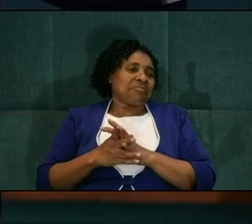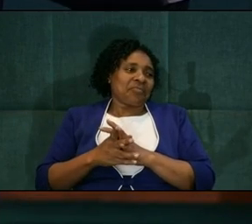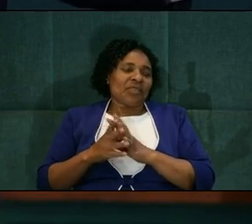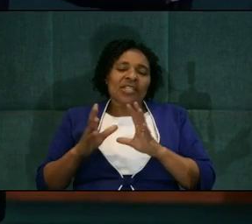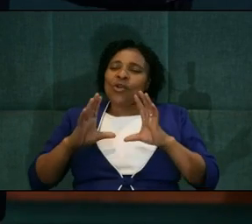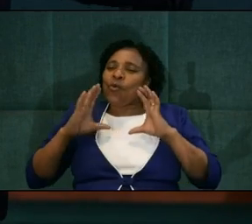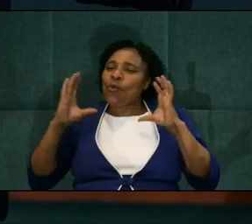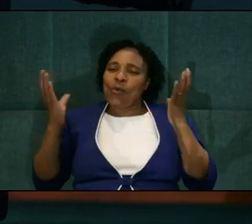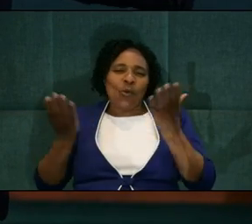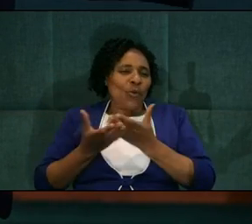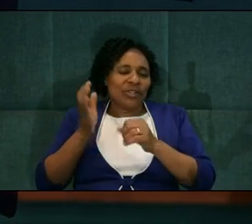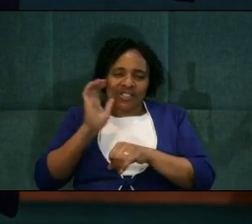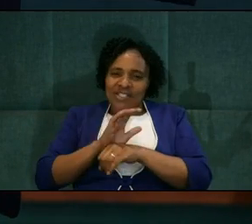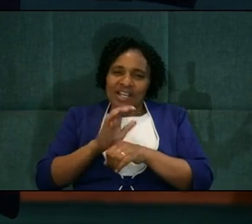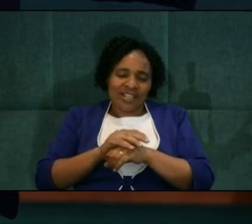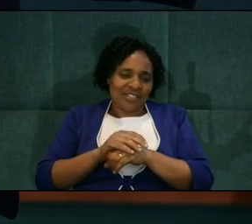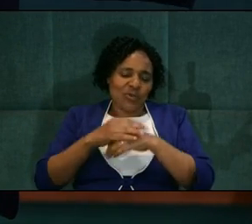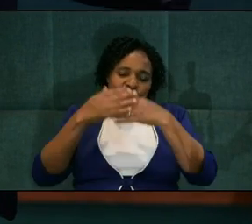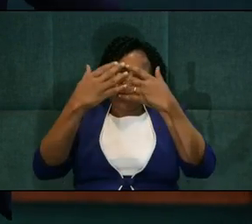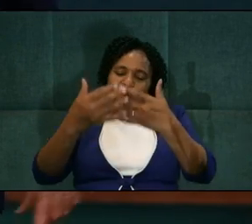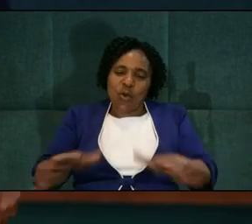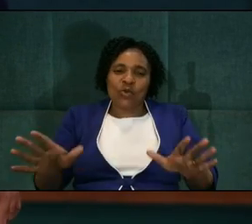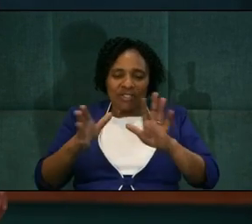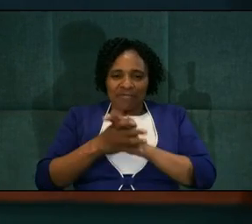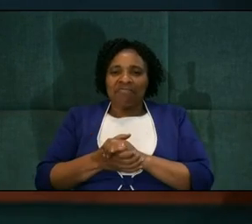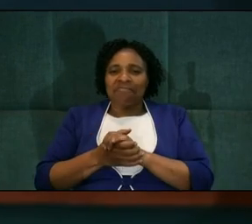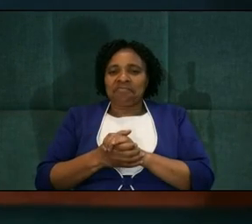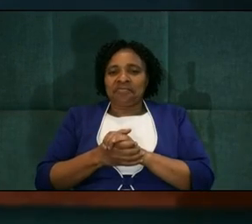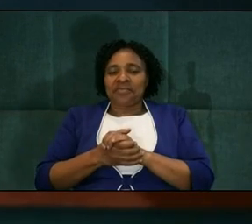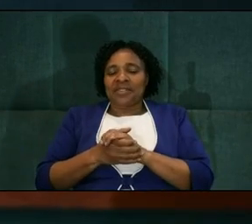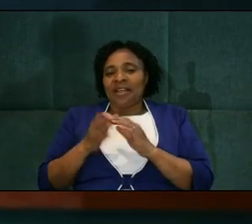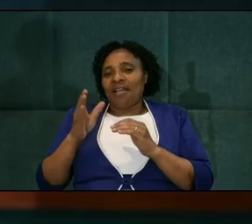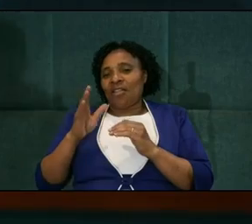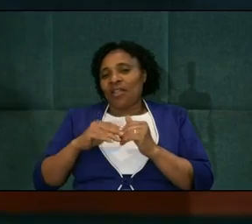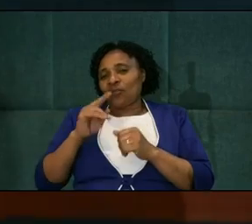The whole church was lost. Except two.